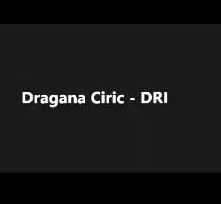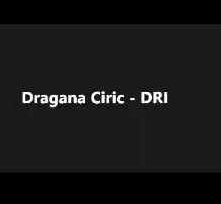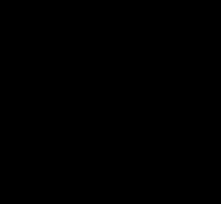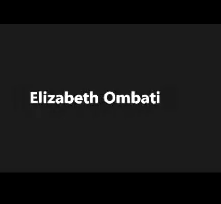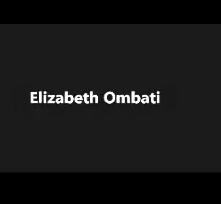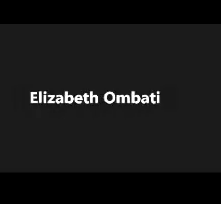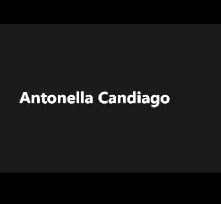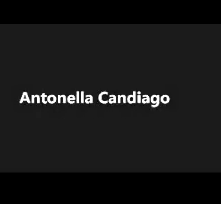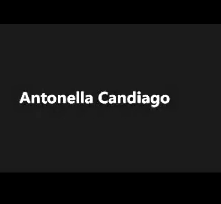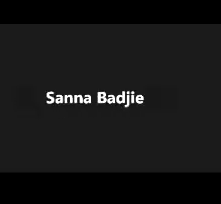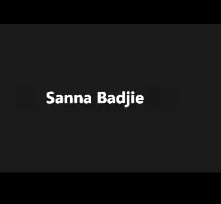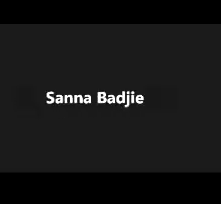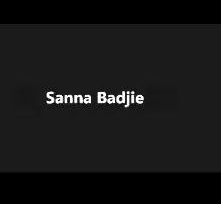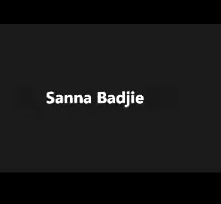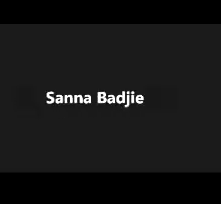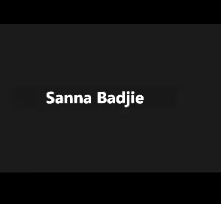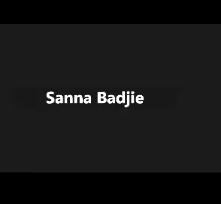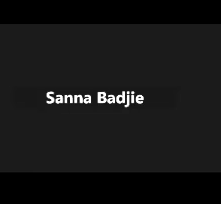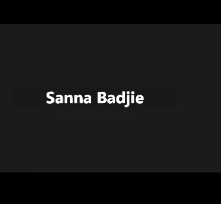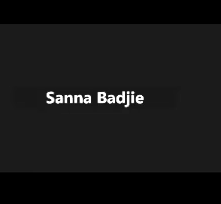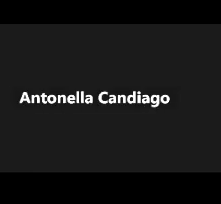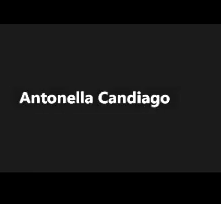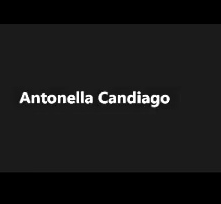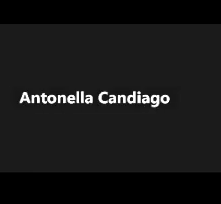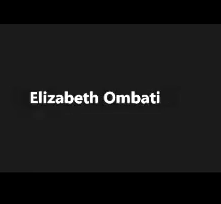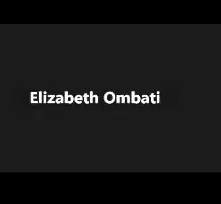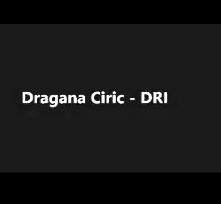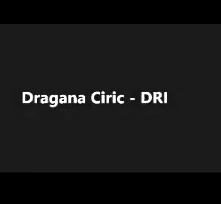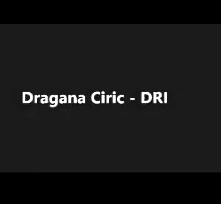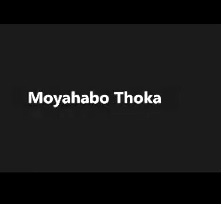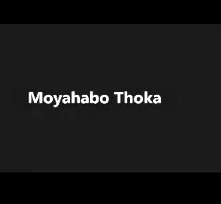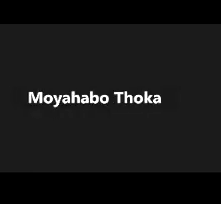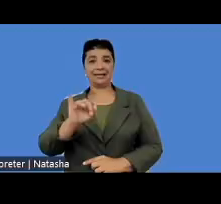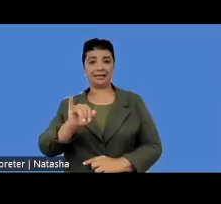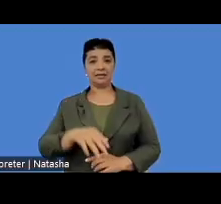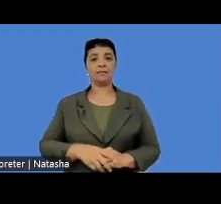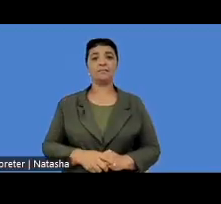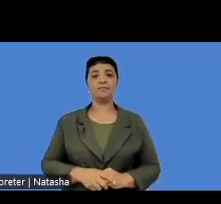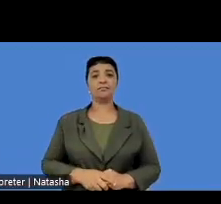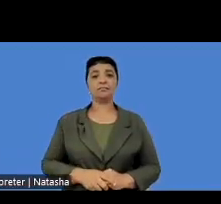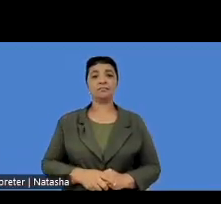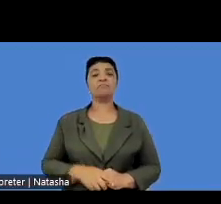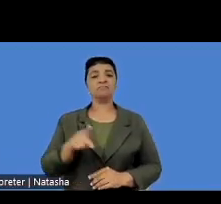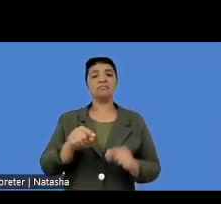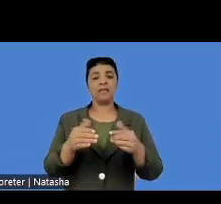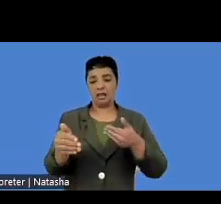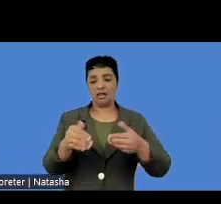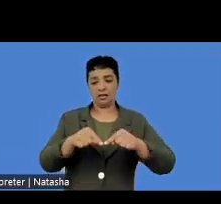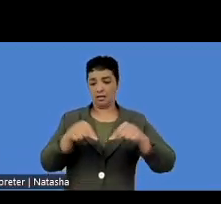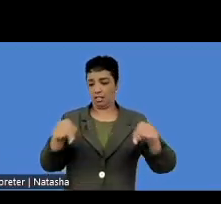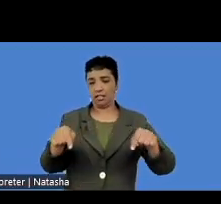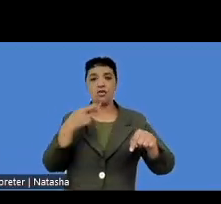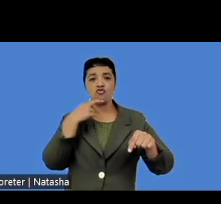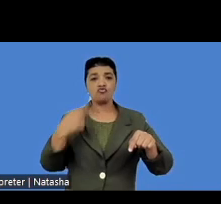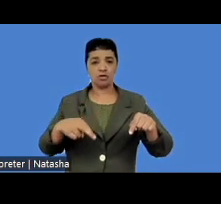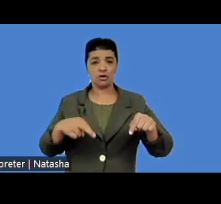Novosibirsk. Novosibirsk is the city situated in Russia, far from the place of birth of Ukrainian